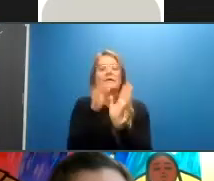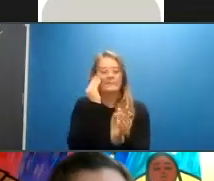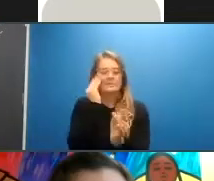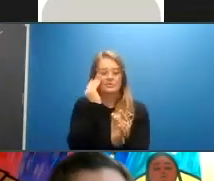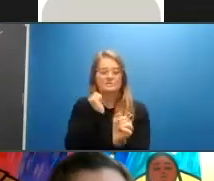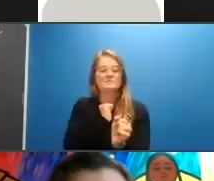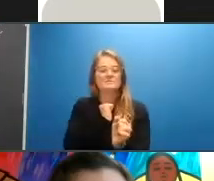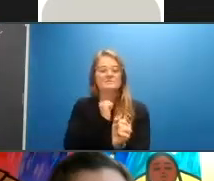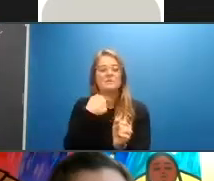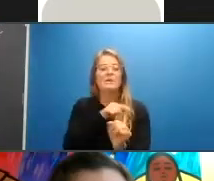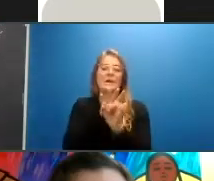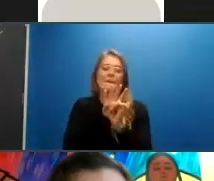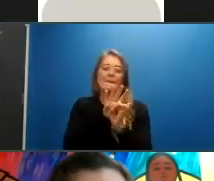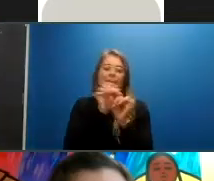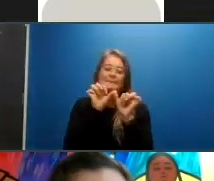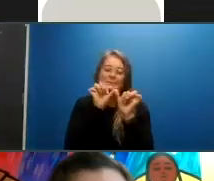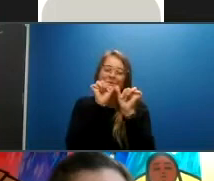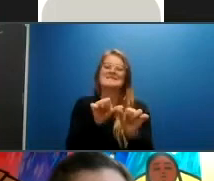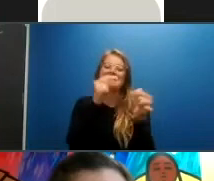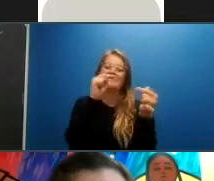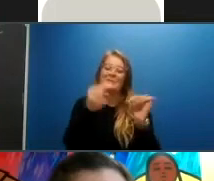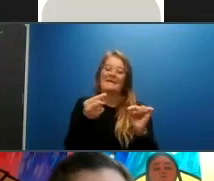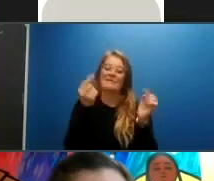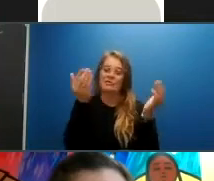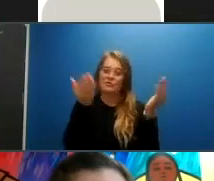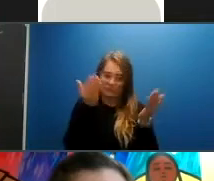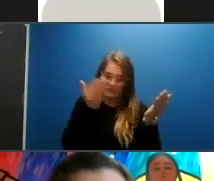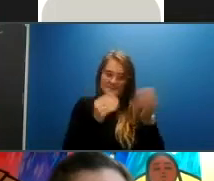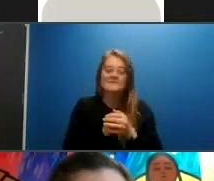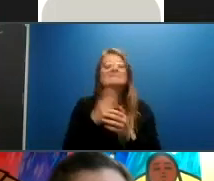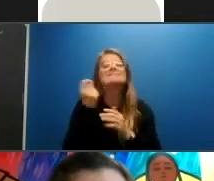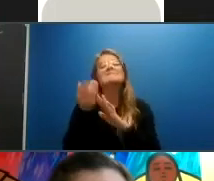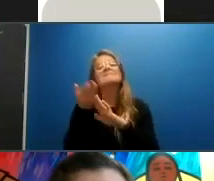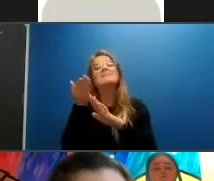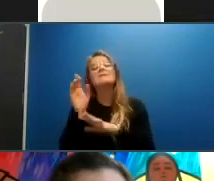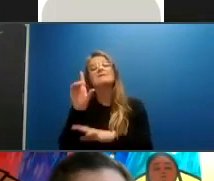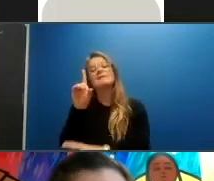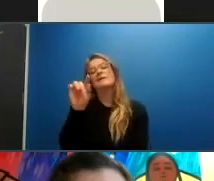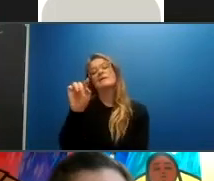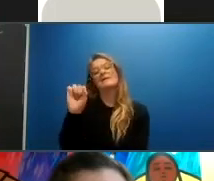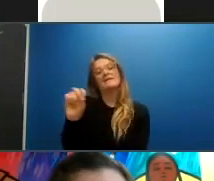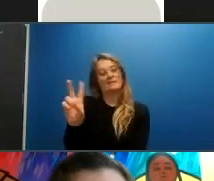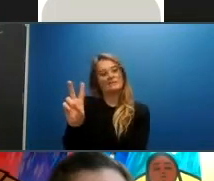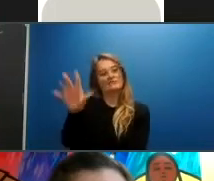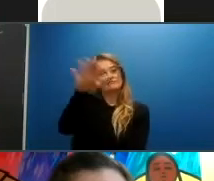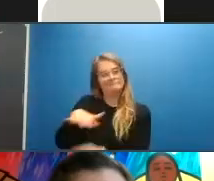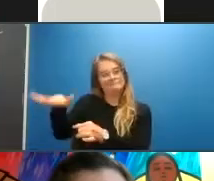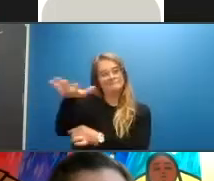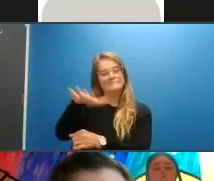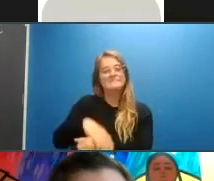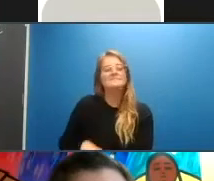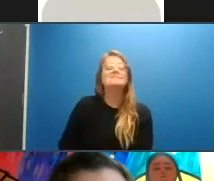a persistent pain service or chronic pain service. We operate out of the downtown east side of Vancouver, and